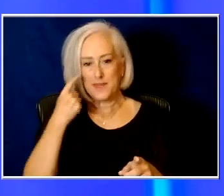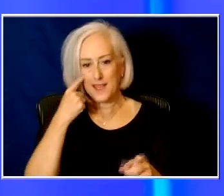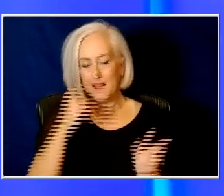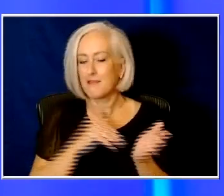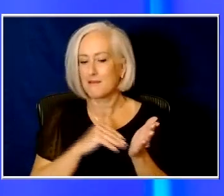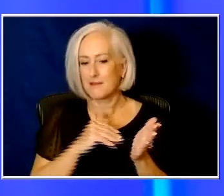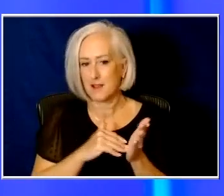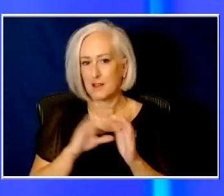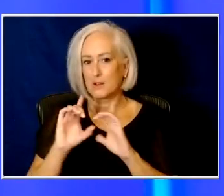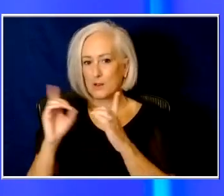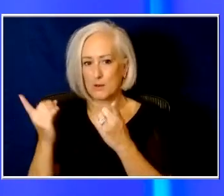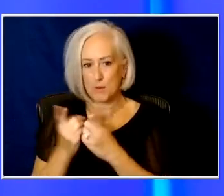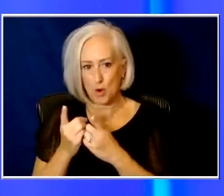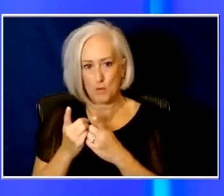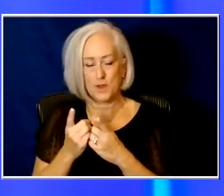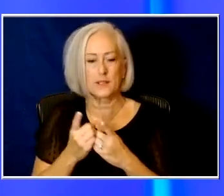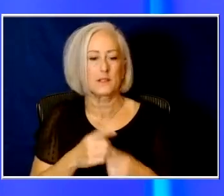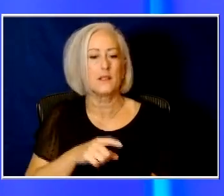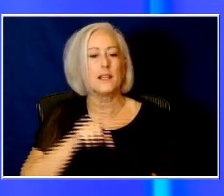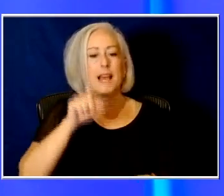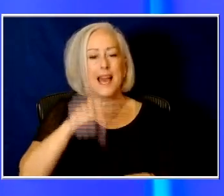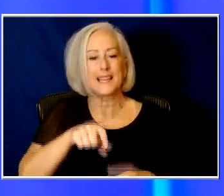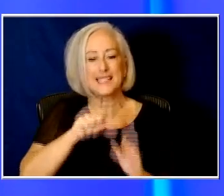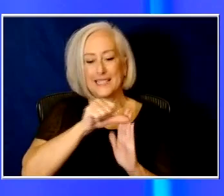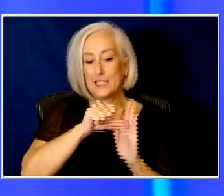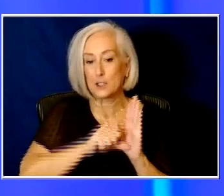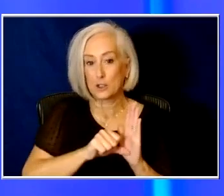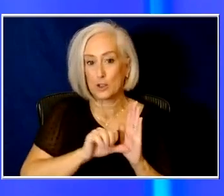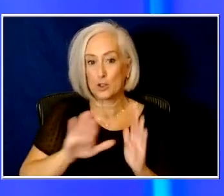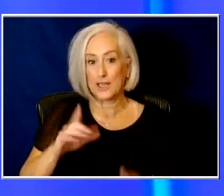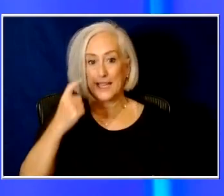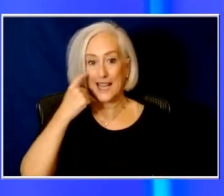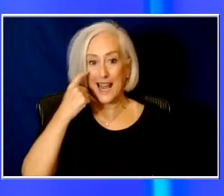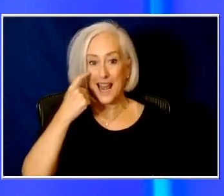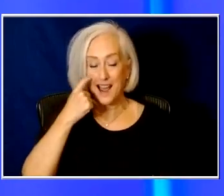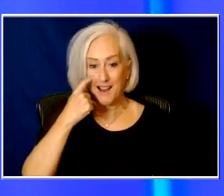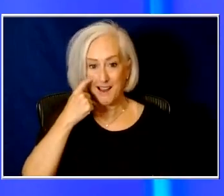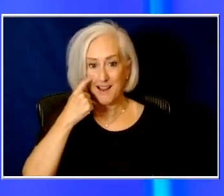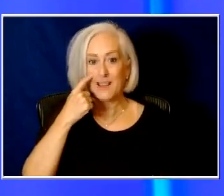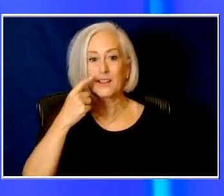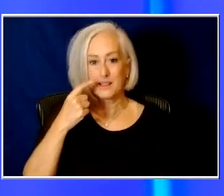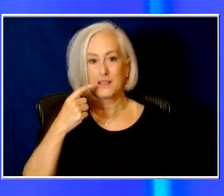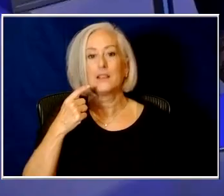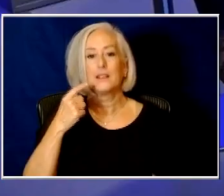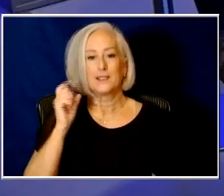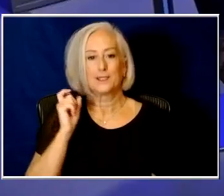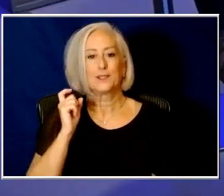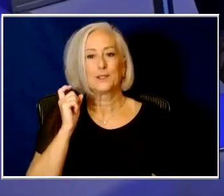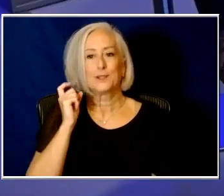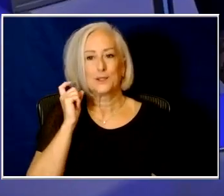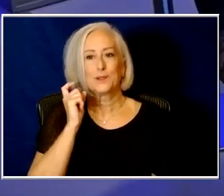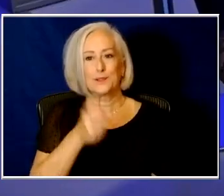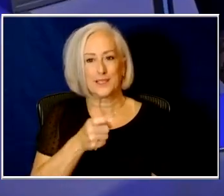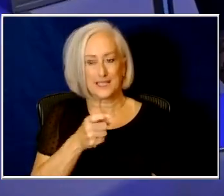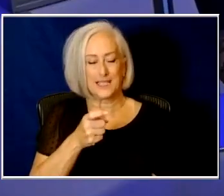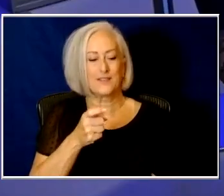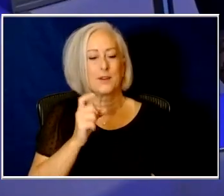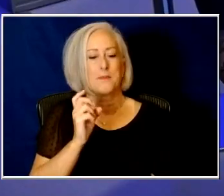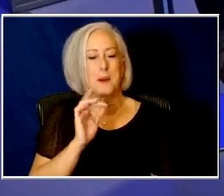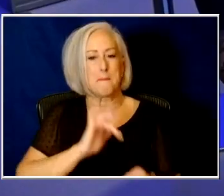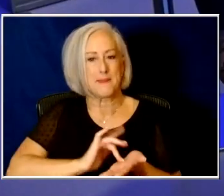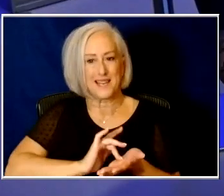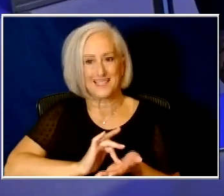in his eye that released ganciclovir, which is a drug that targets CMV. So he got over